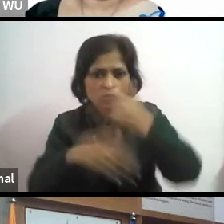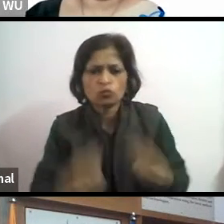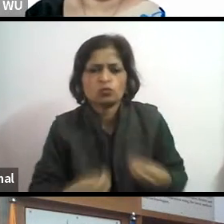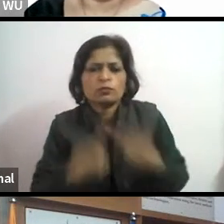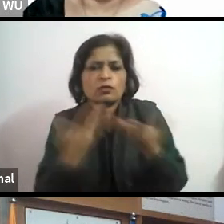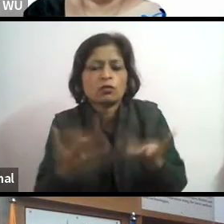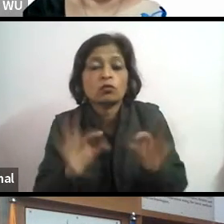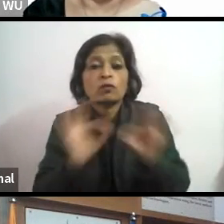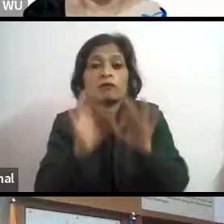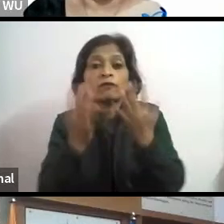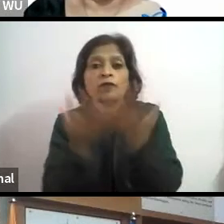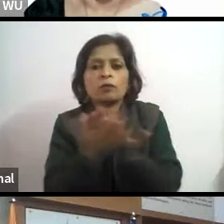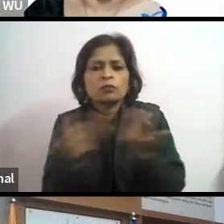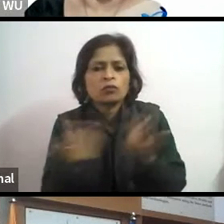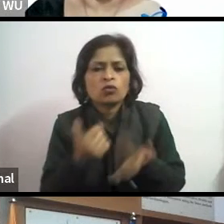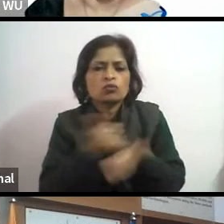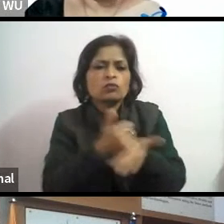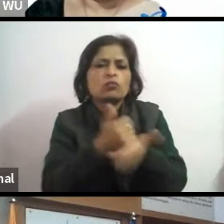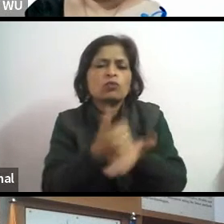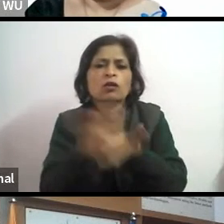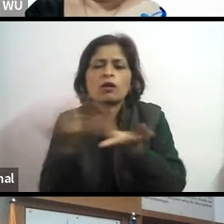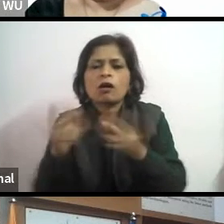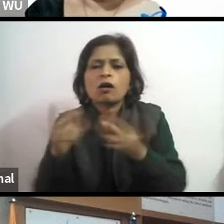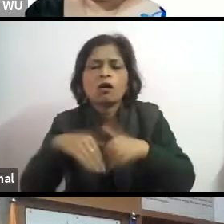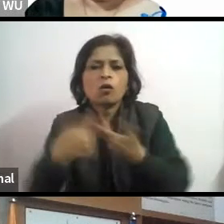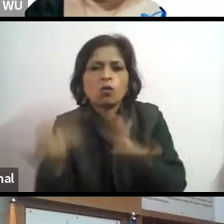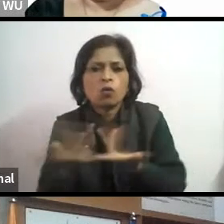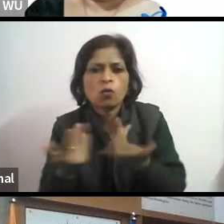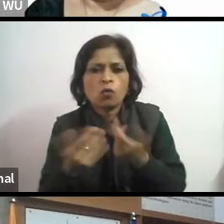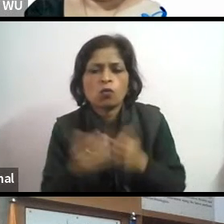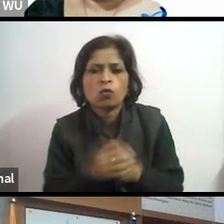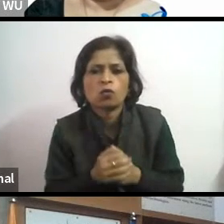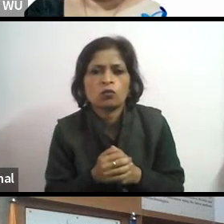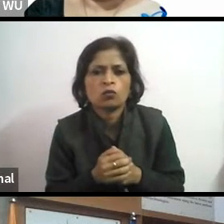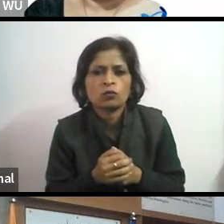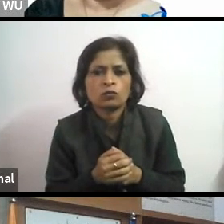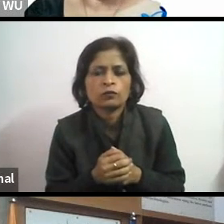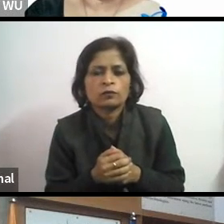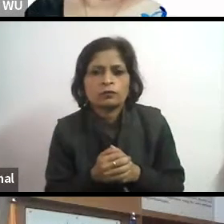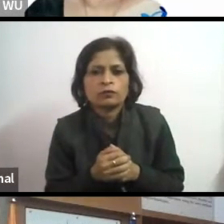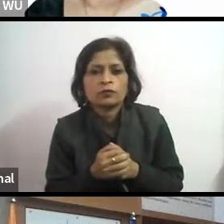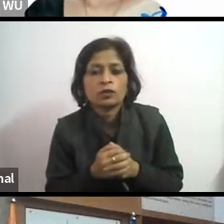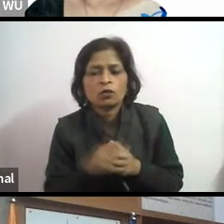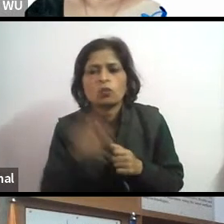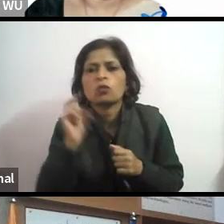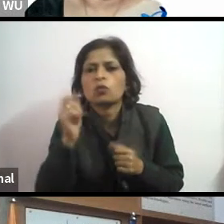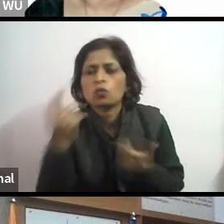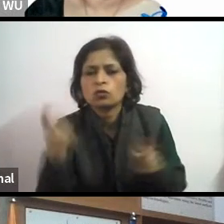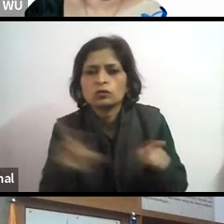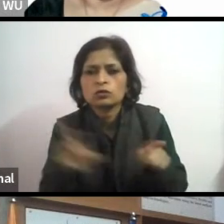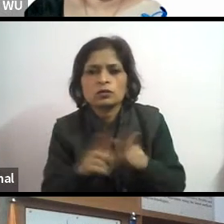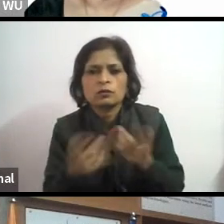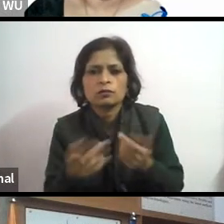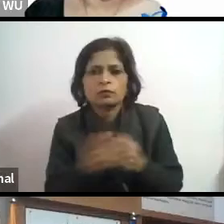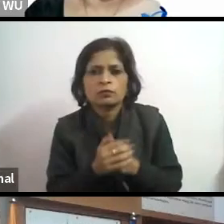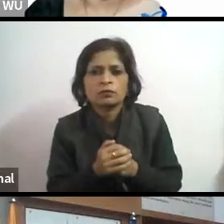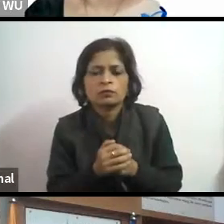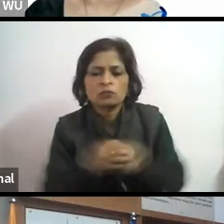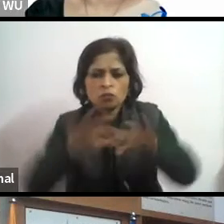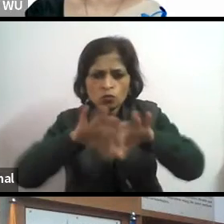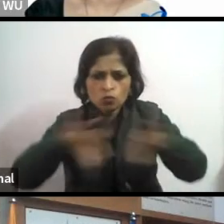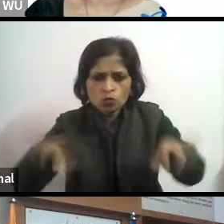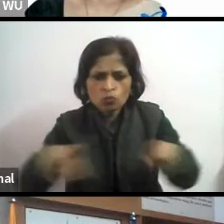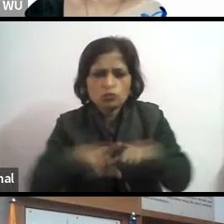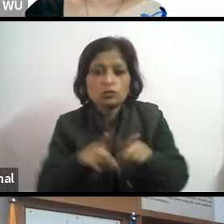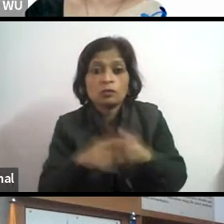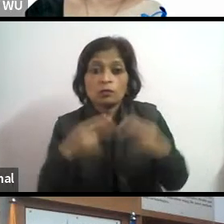to disabilities. And we are also working on resilience separately and